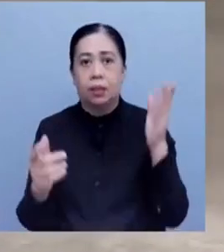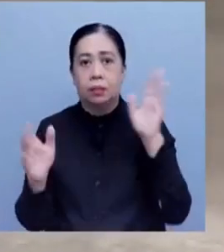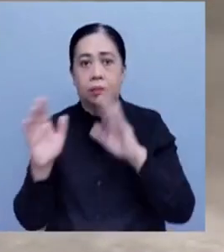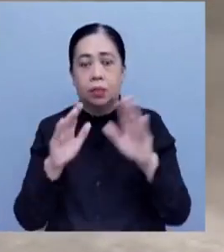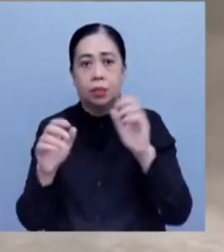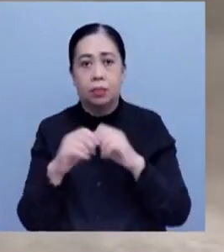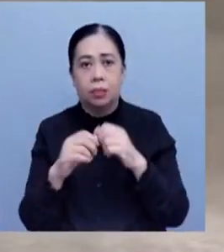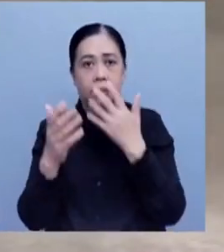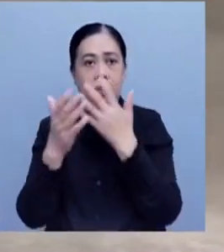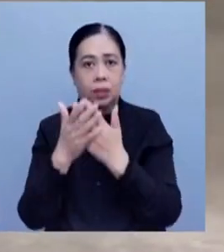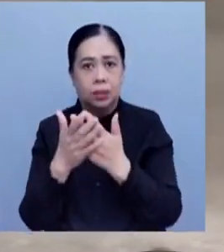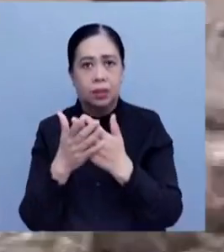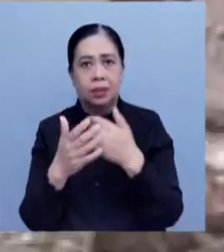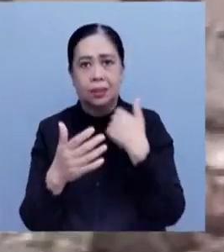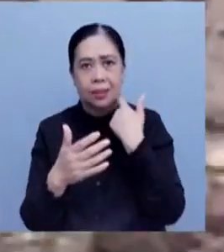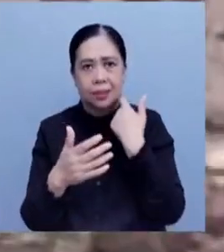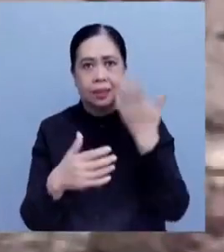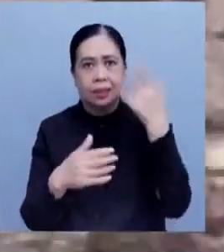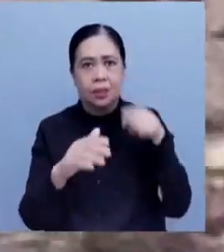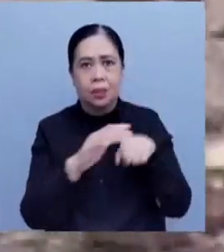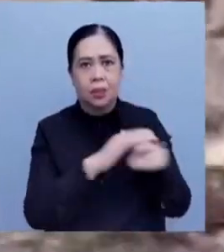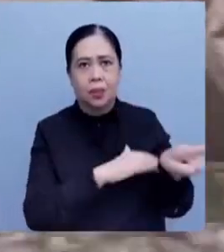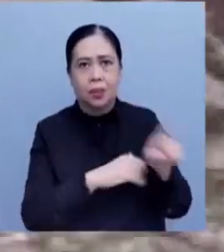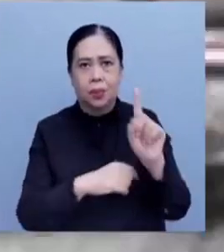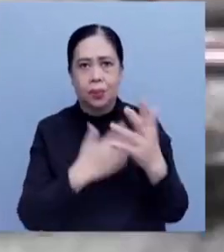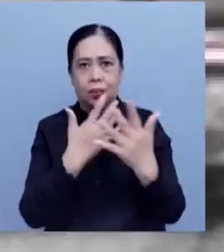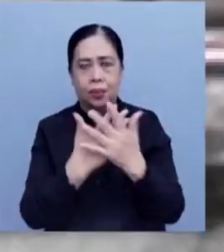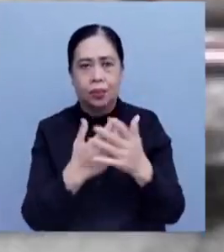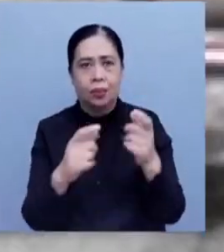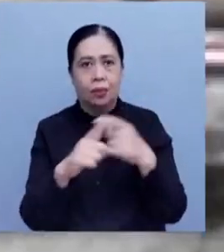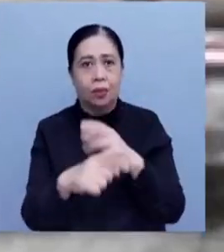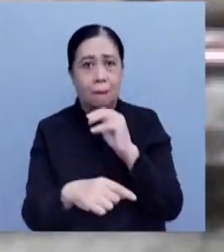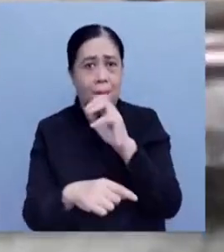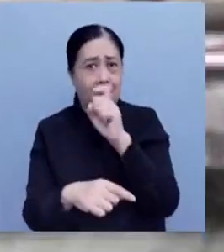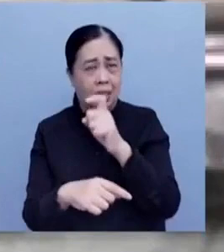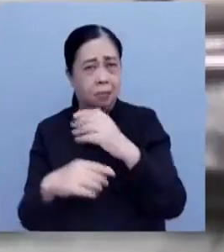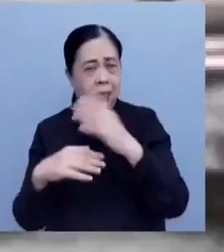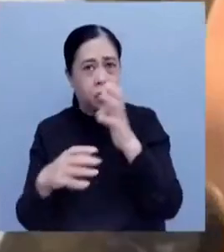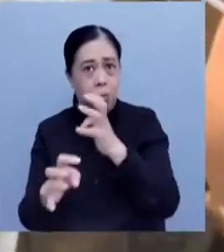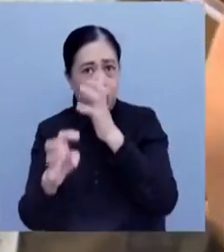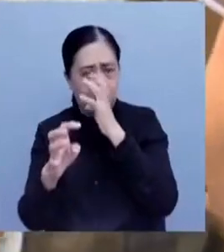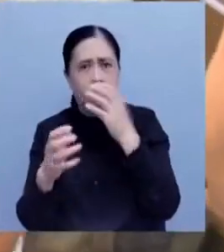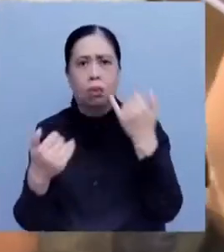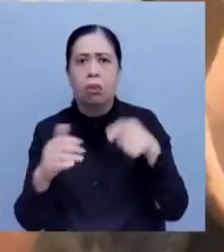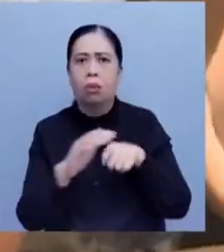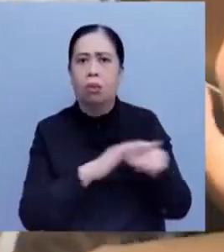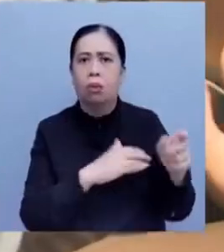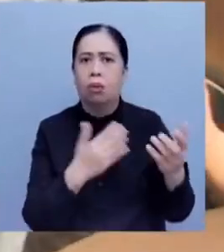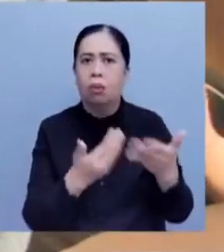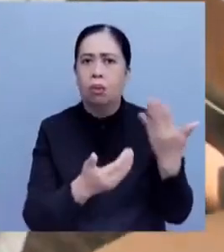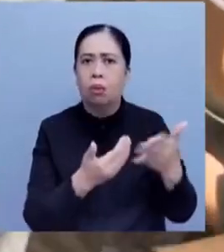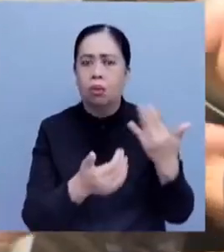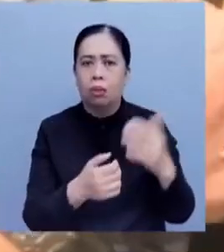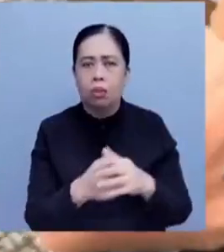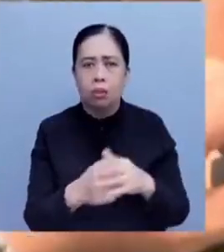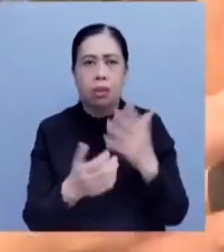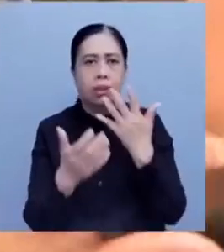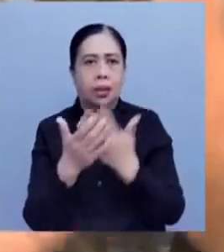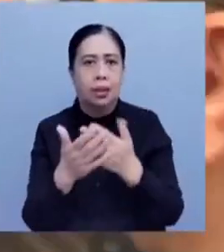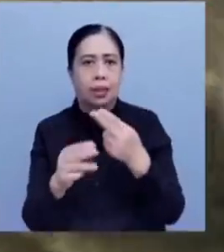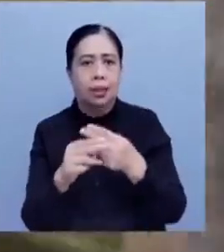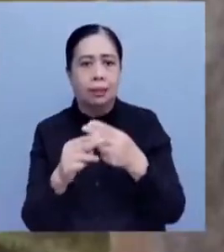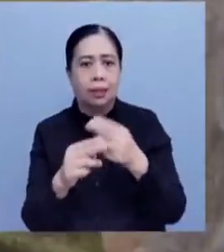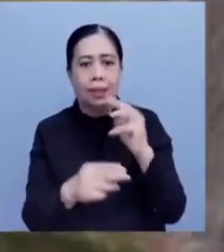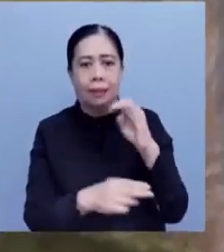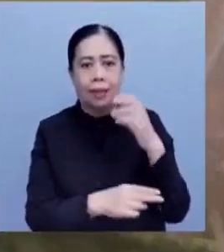to light following the escape of an inmate from the maximum security compound of the New Bilibid prisons. The inmate, Michael Cataroja,